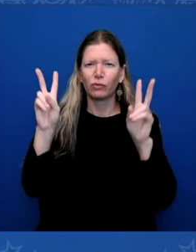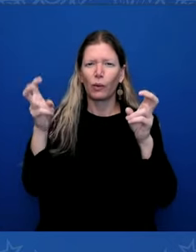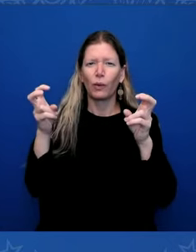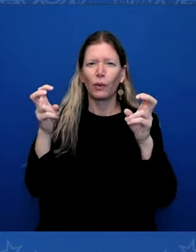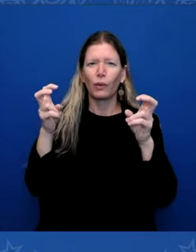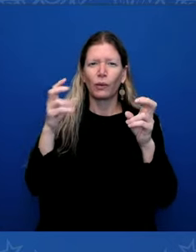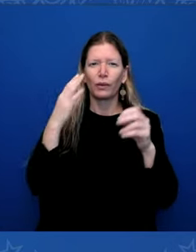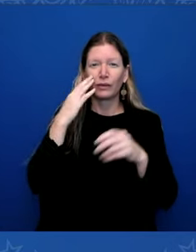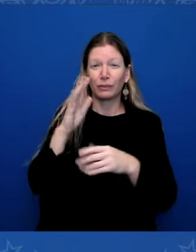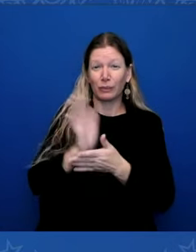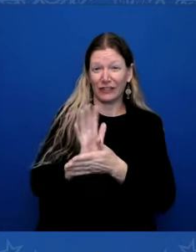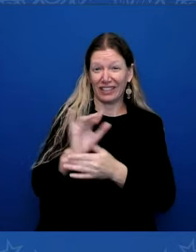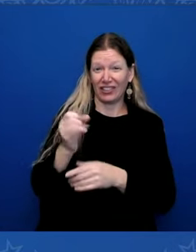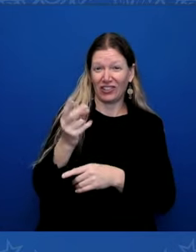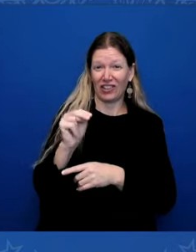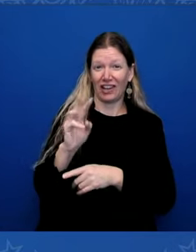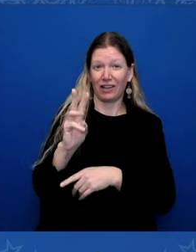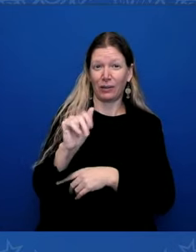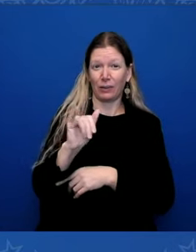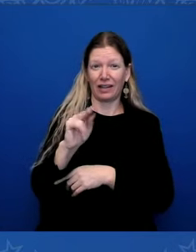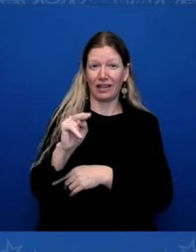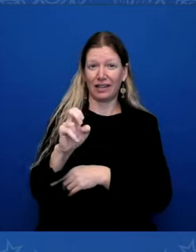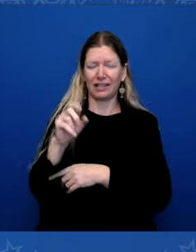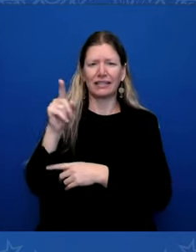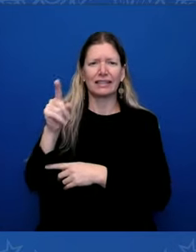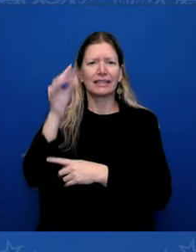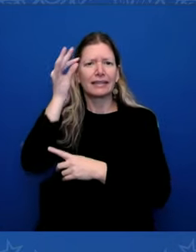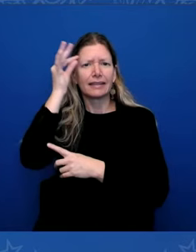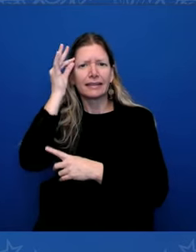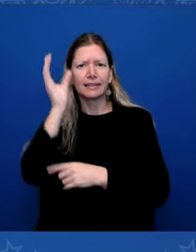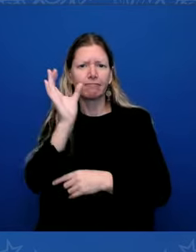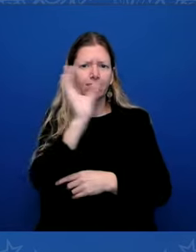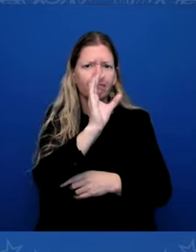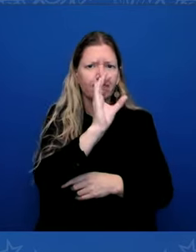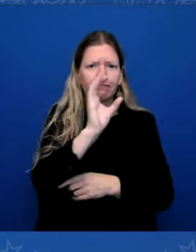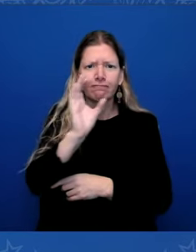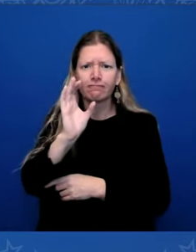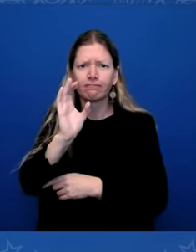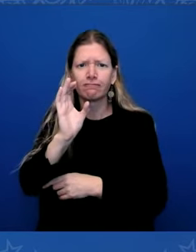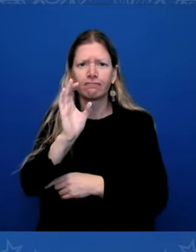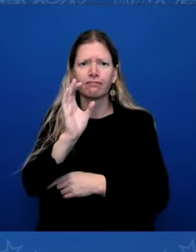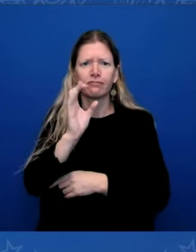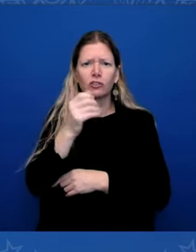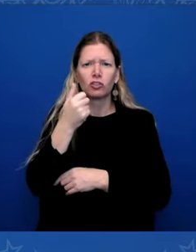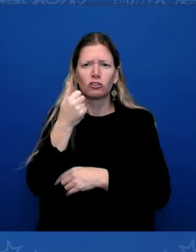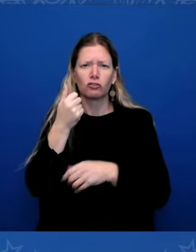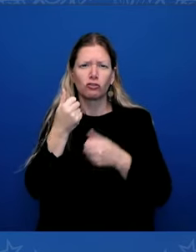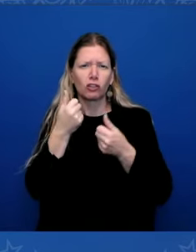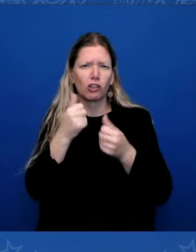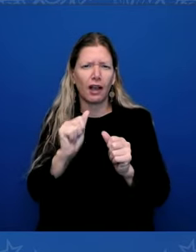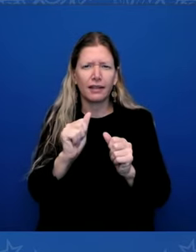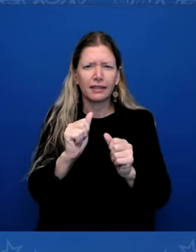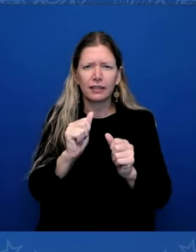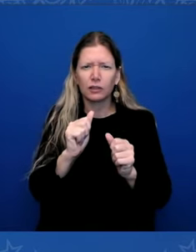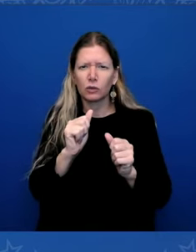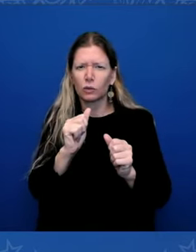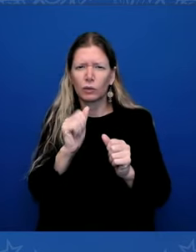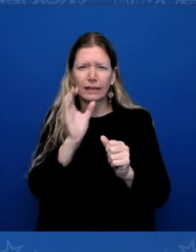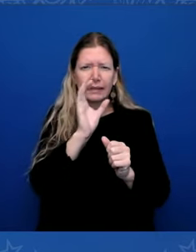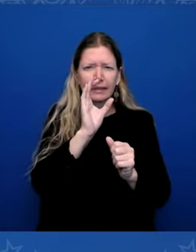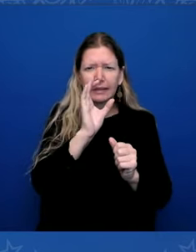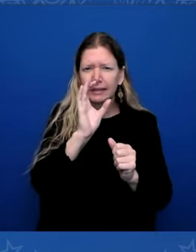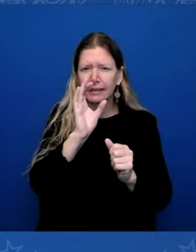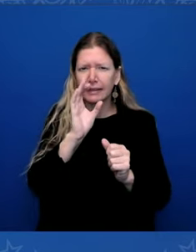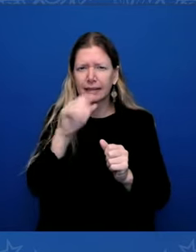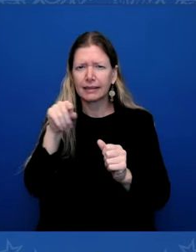they're trying to get the, I think it was the Apache, one of the great tribes of America, back on the reservation,